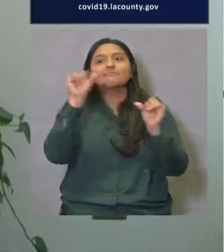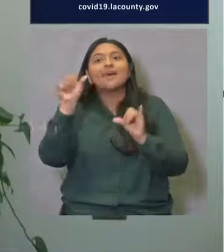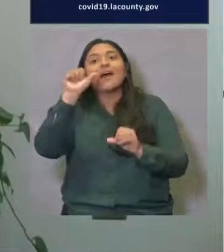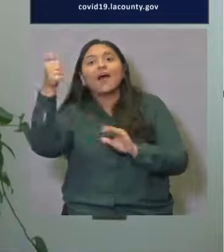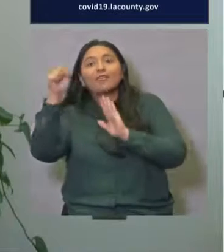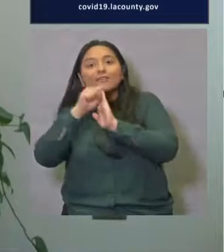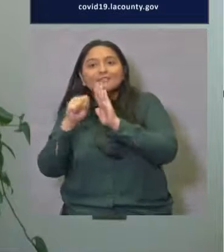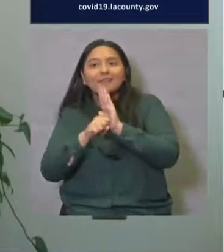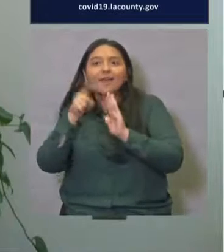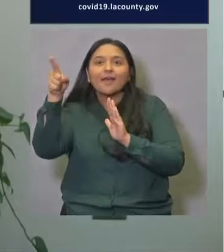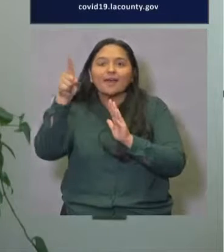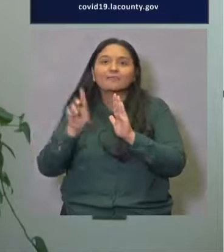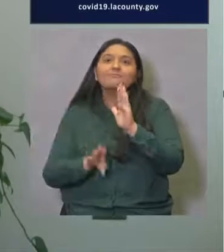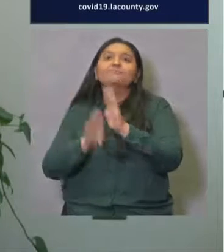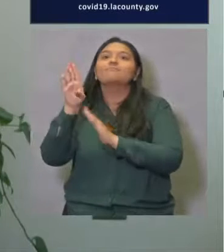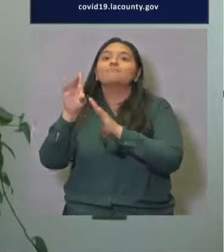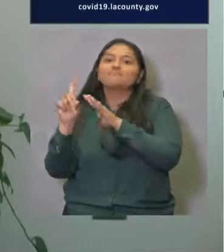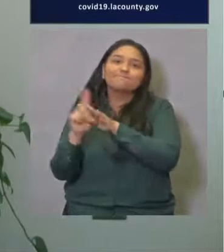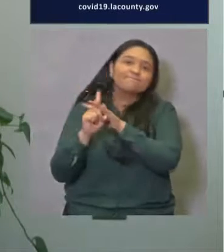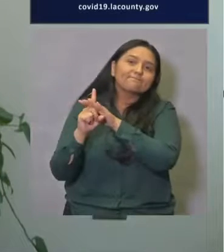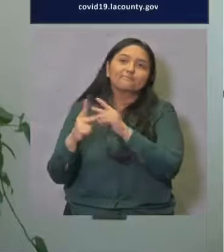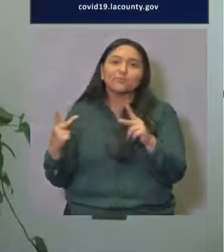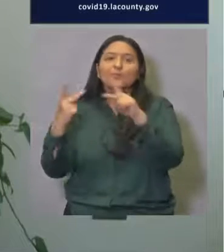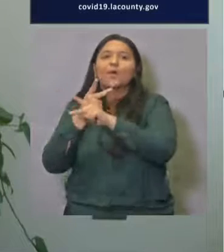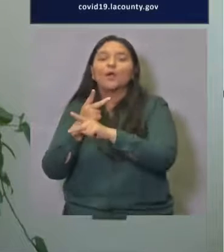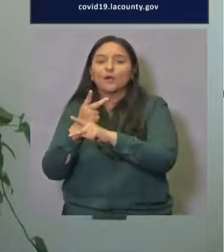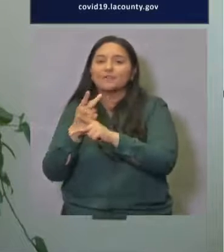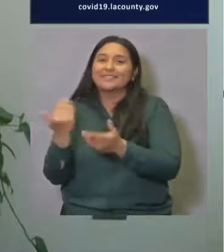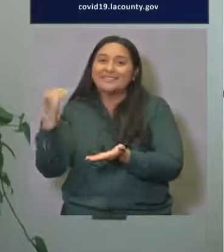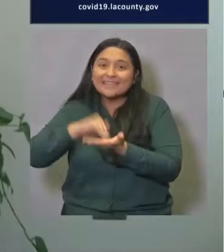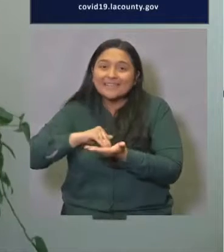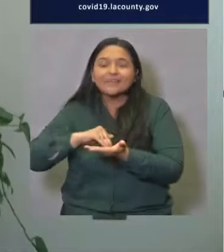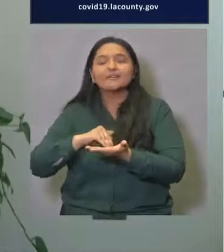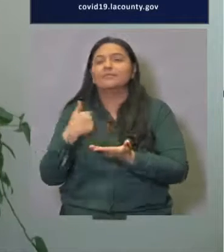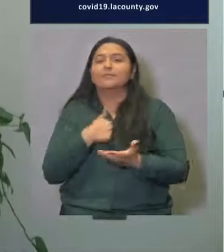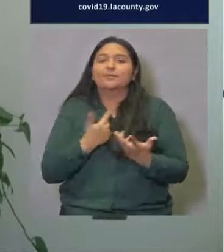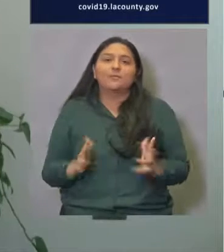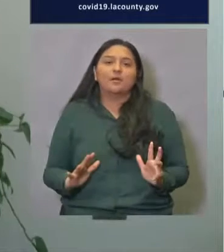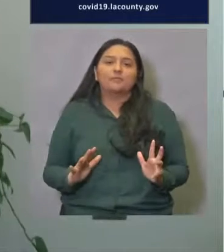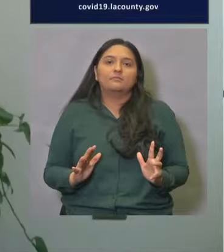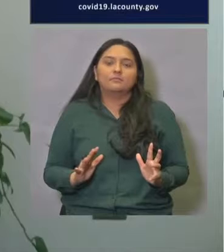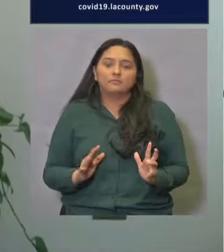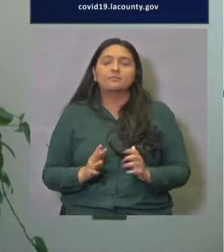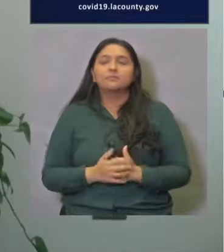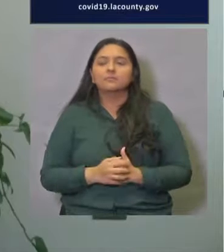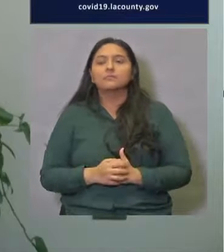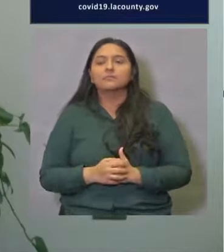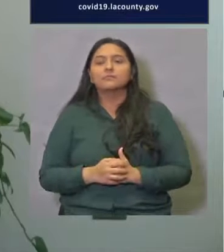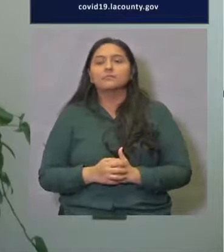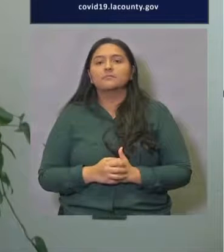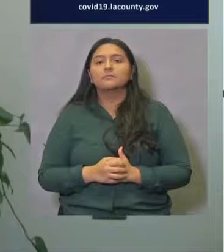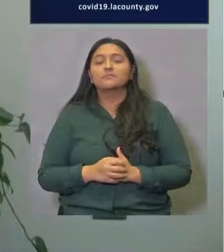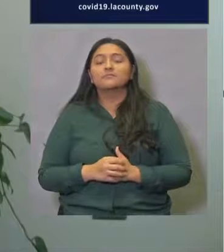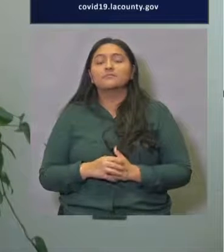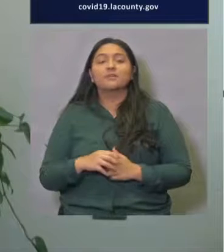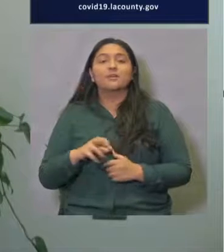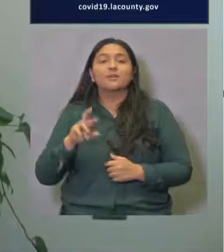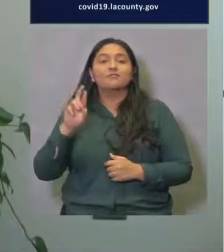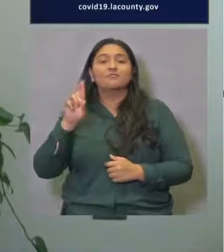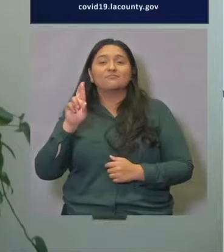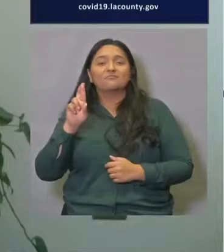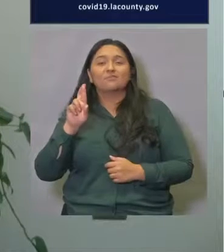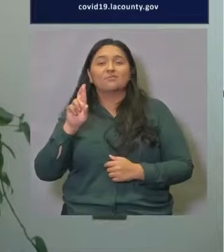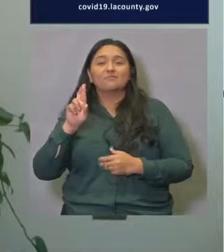experiencing, which is another increase in cases. And, I think, whether the R